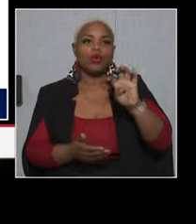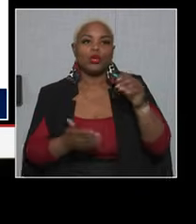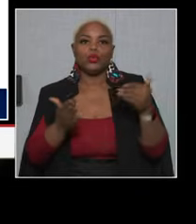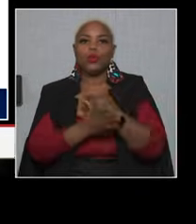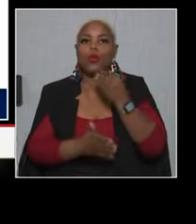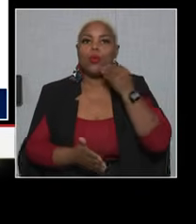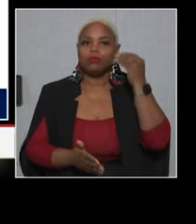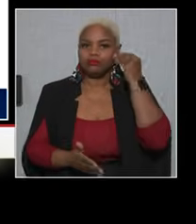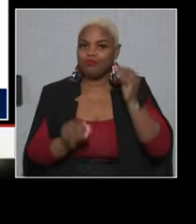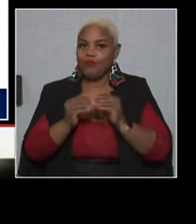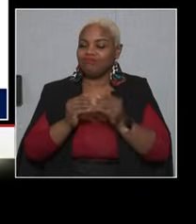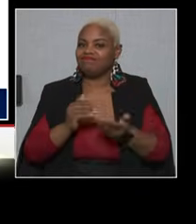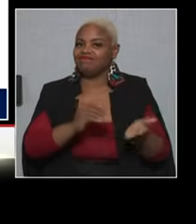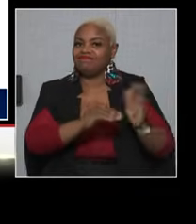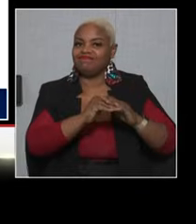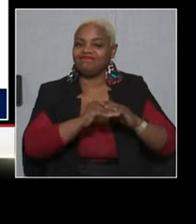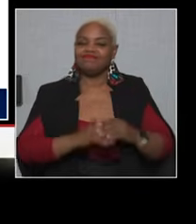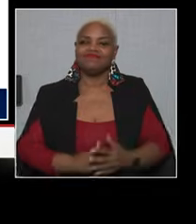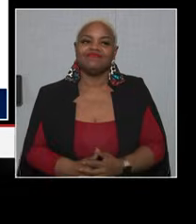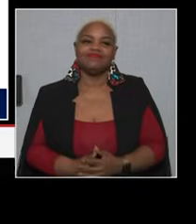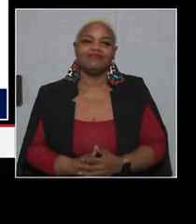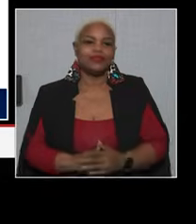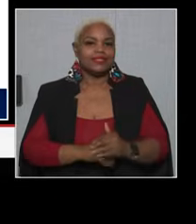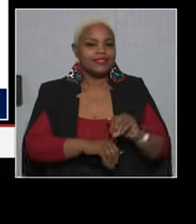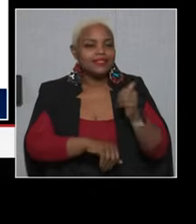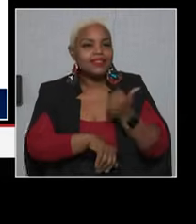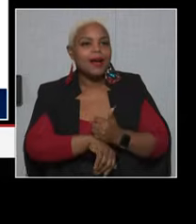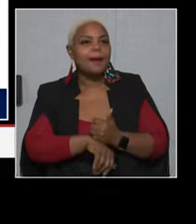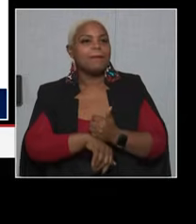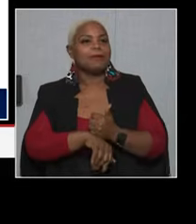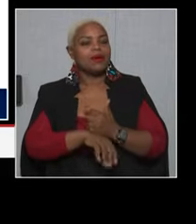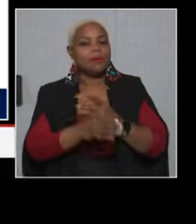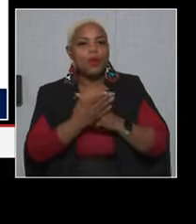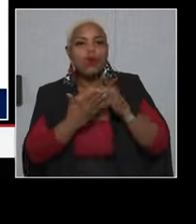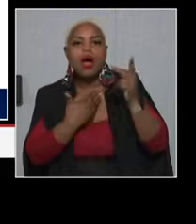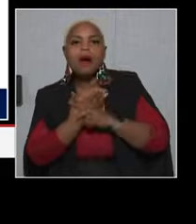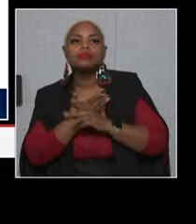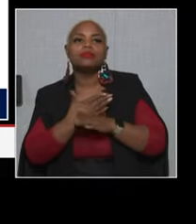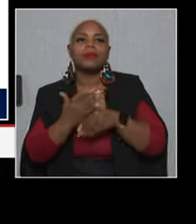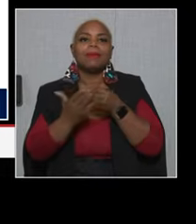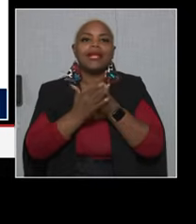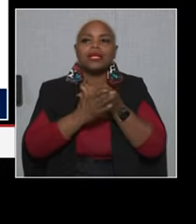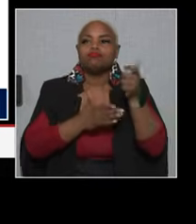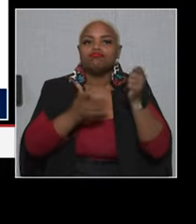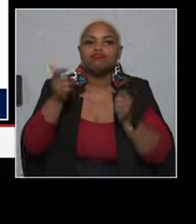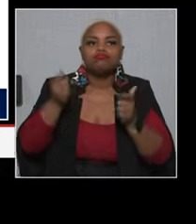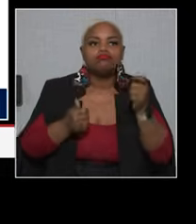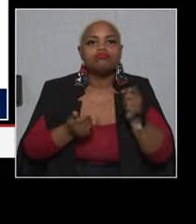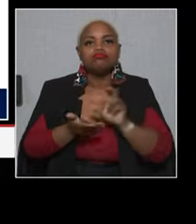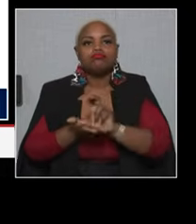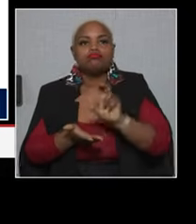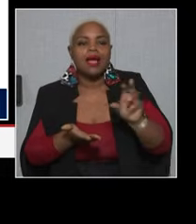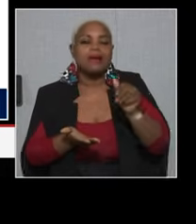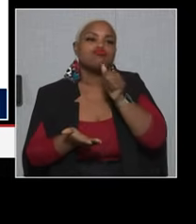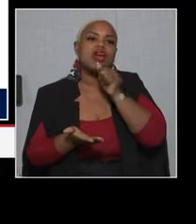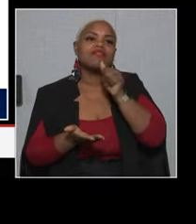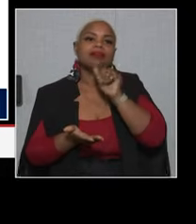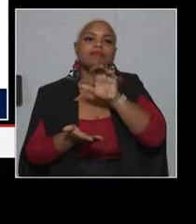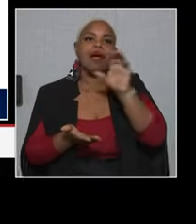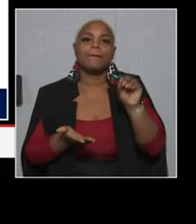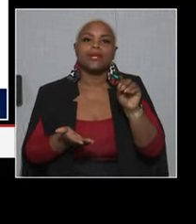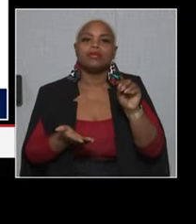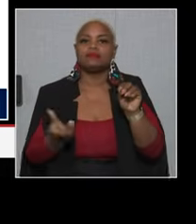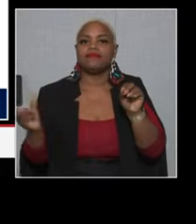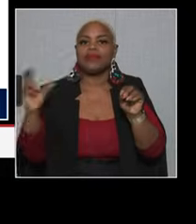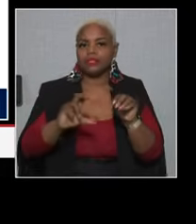that are incentivized by the programs that we offer, as well as private sector investments that don't include and